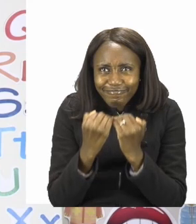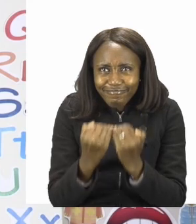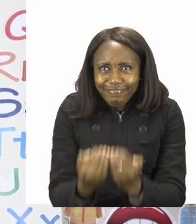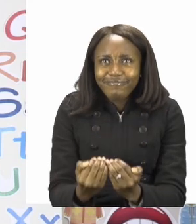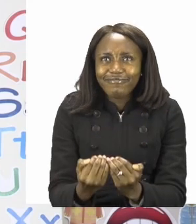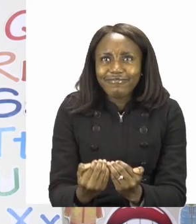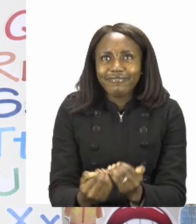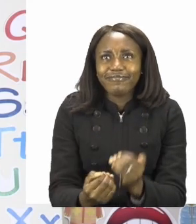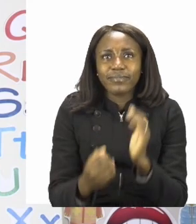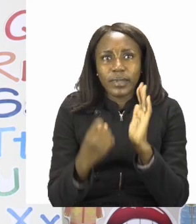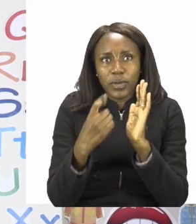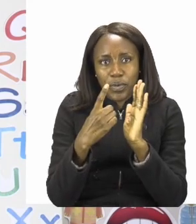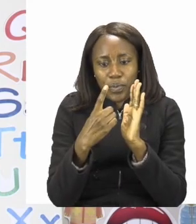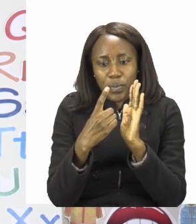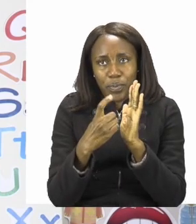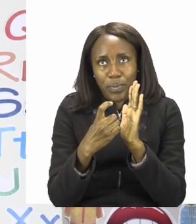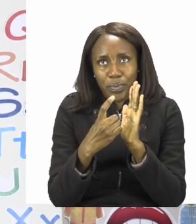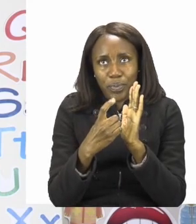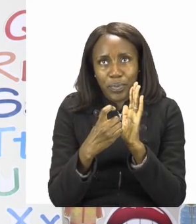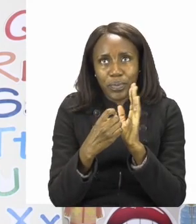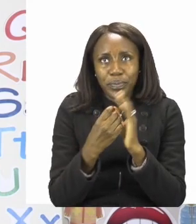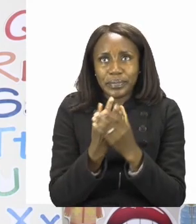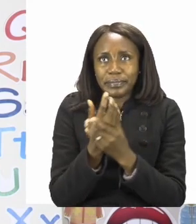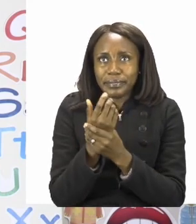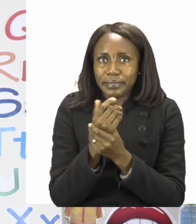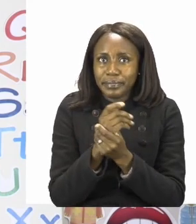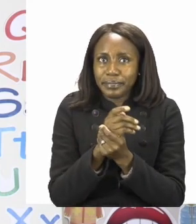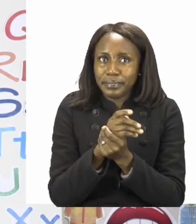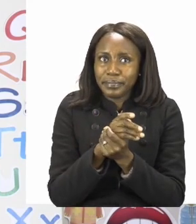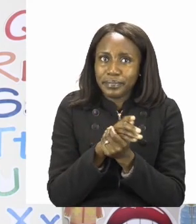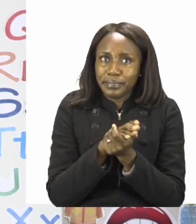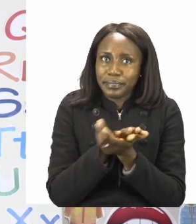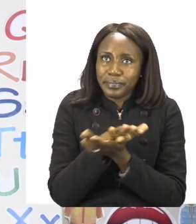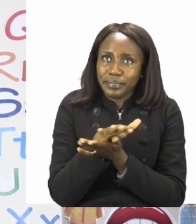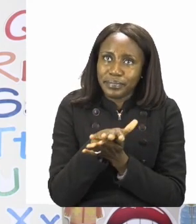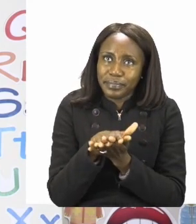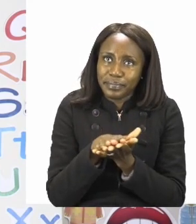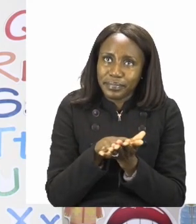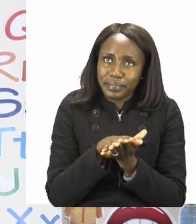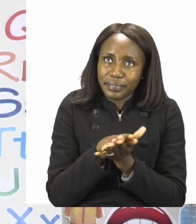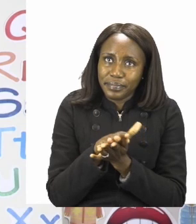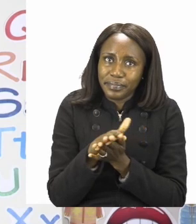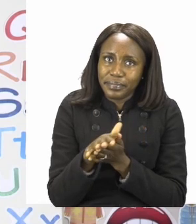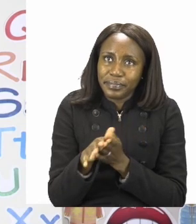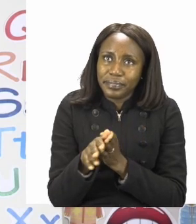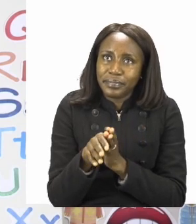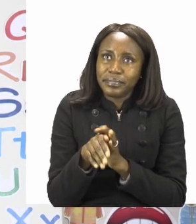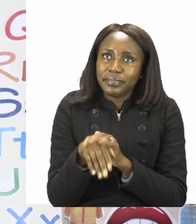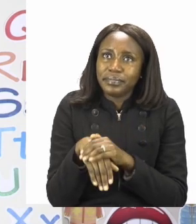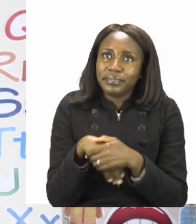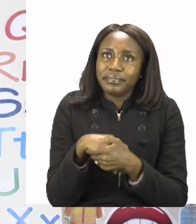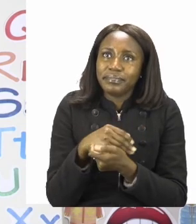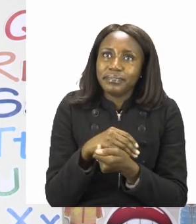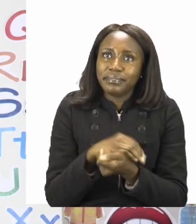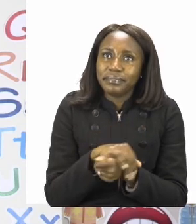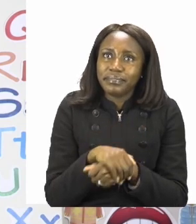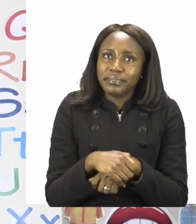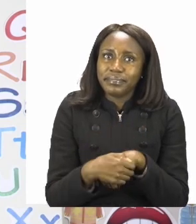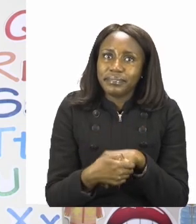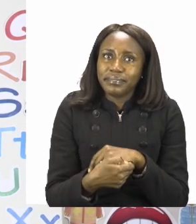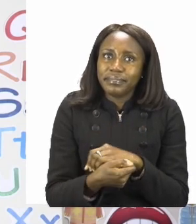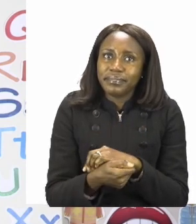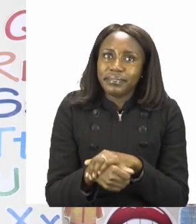us take our sanitizer and rub a little bit inside our hands,